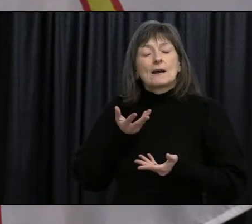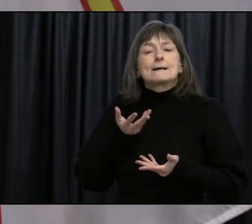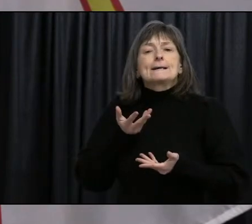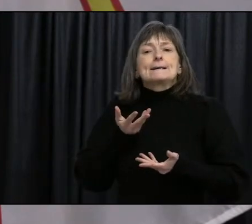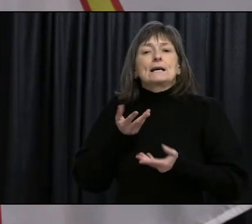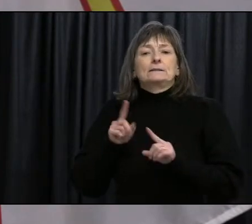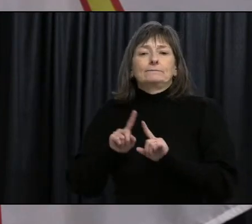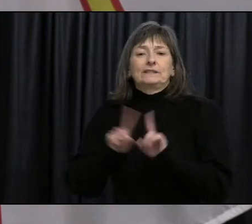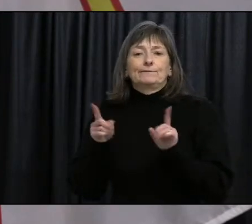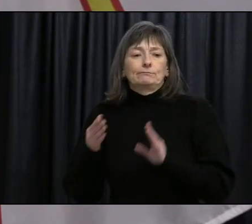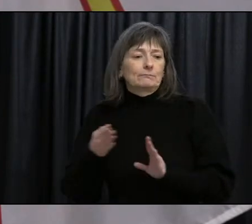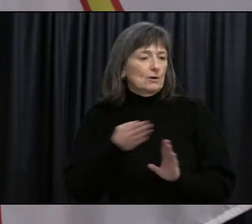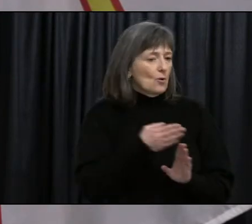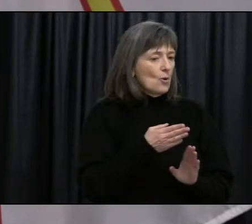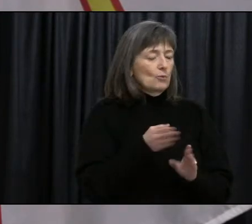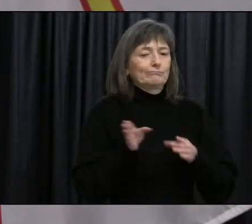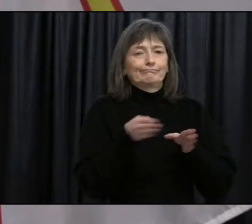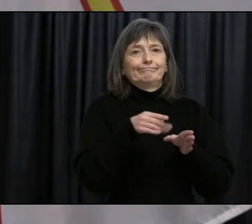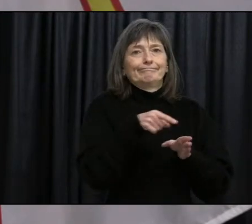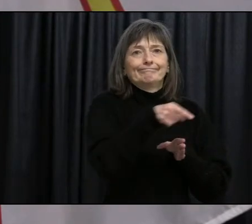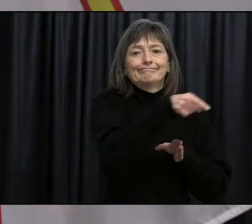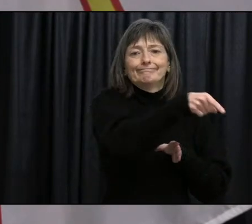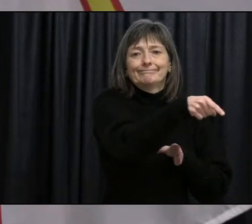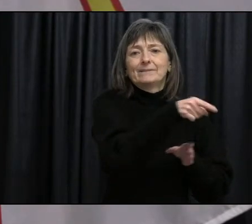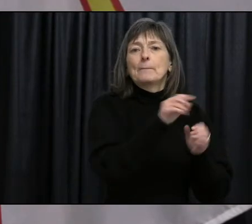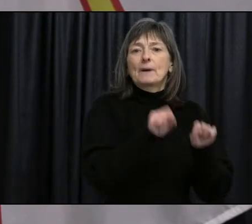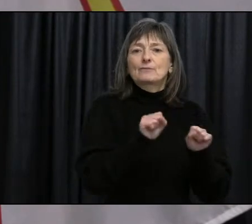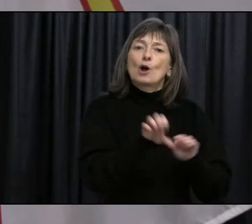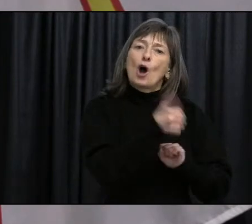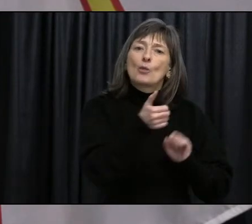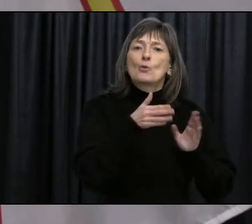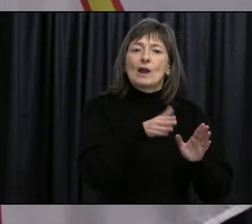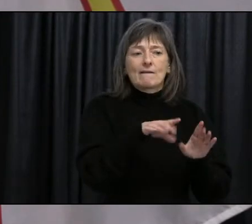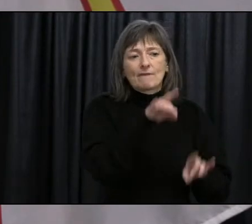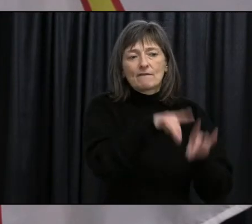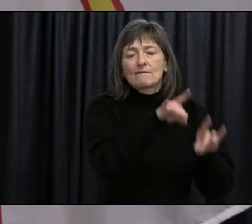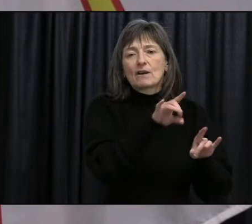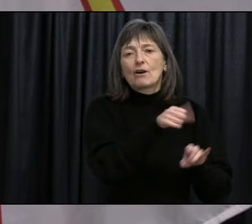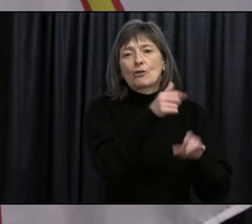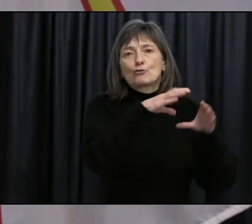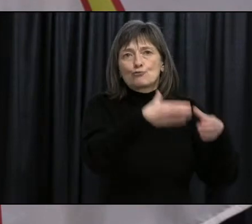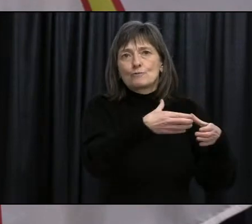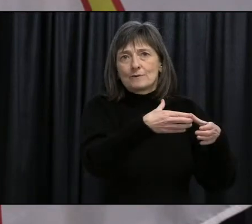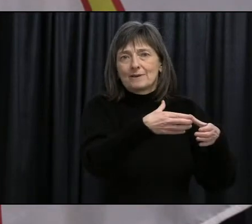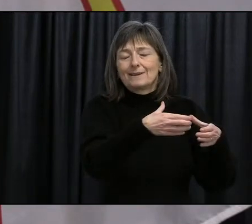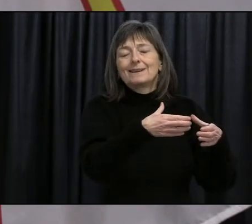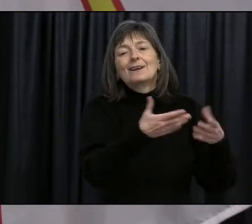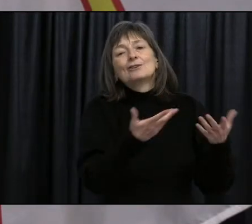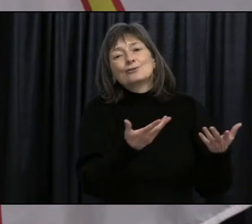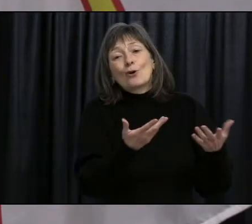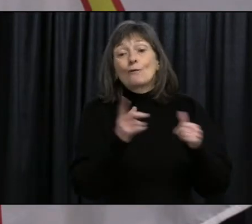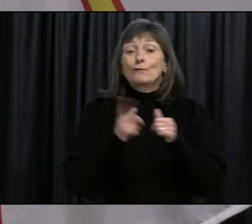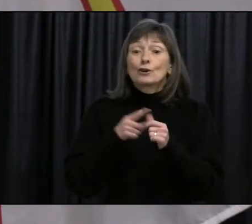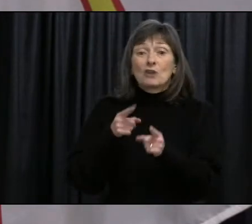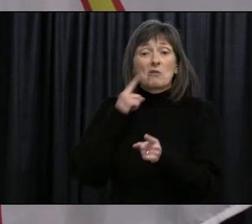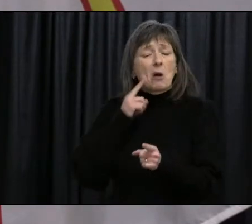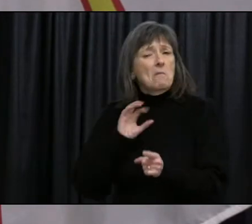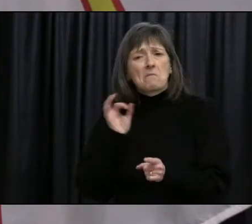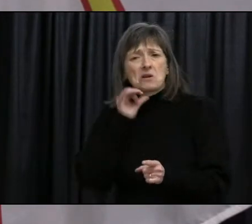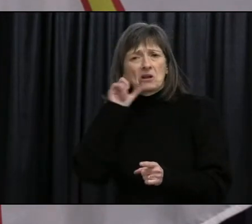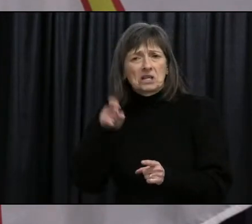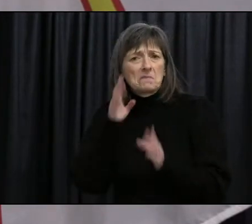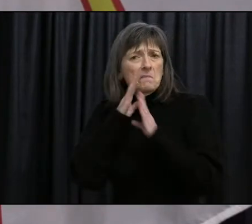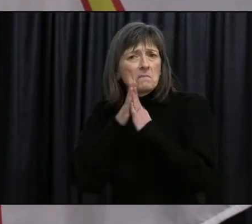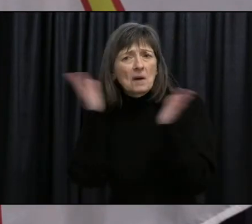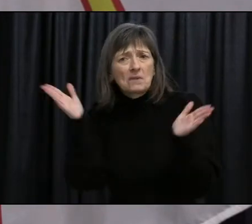been. And so that's why initially they didn't feel that that was necessary. And then once that new information